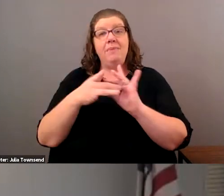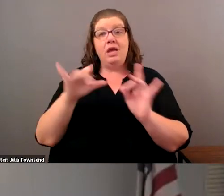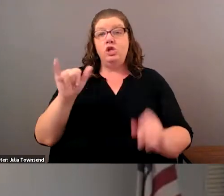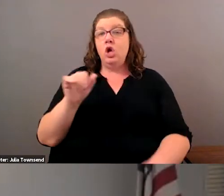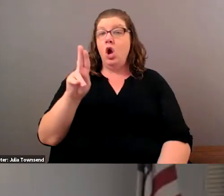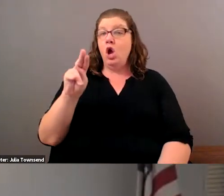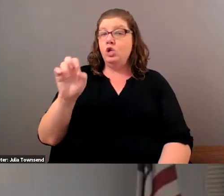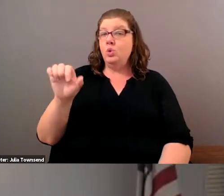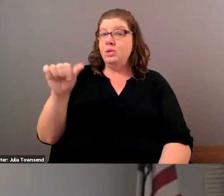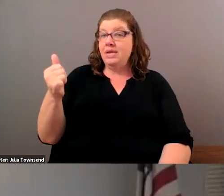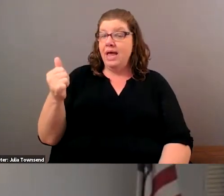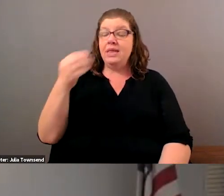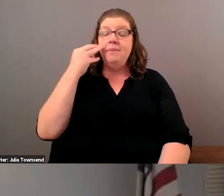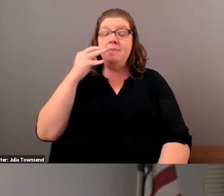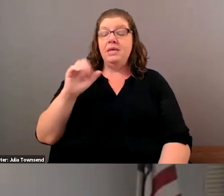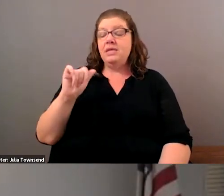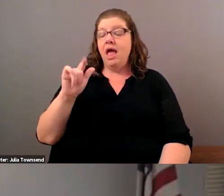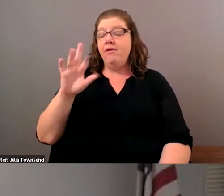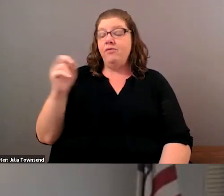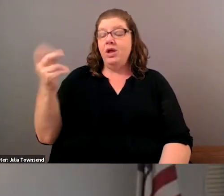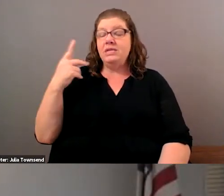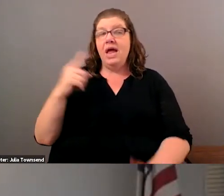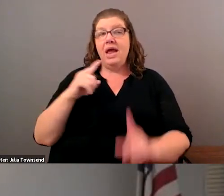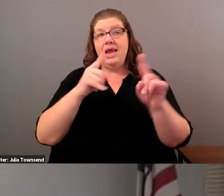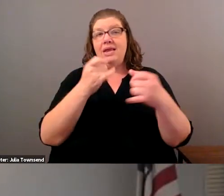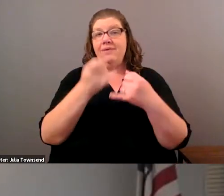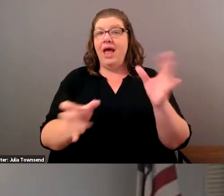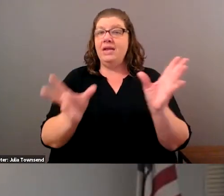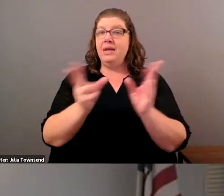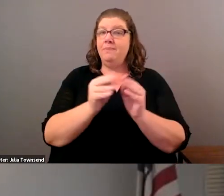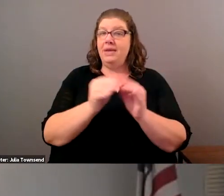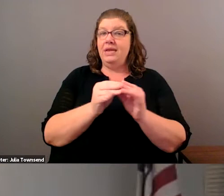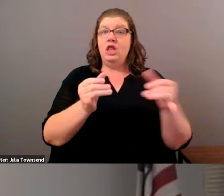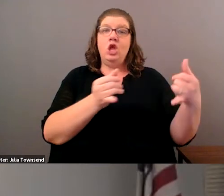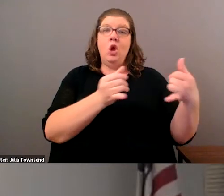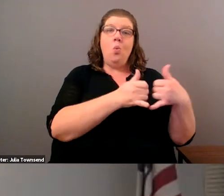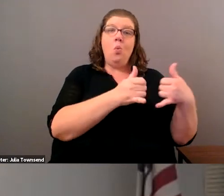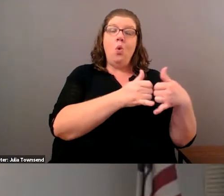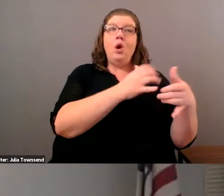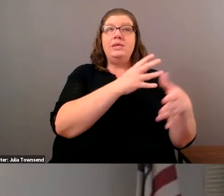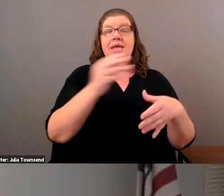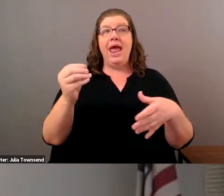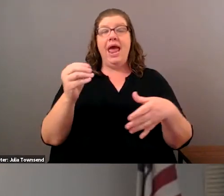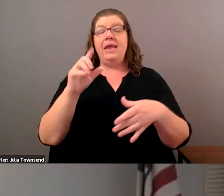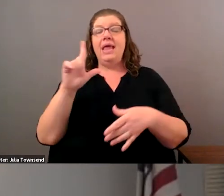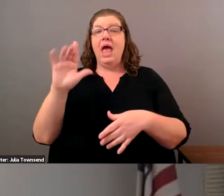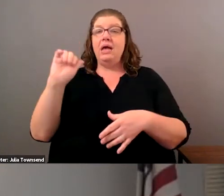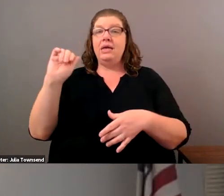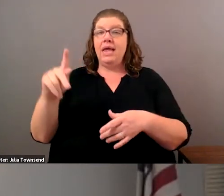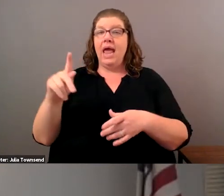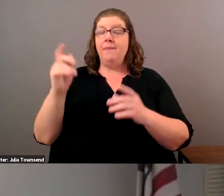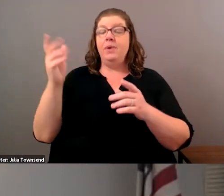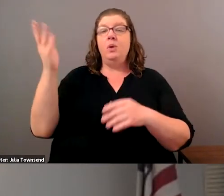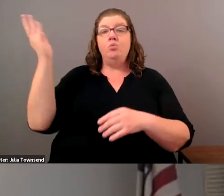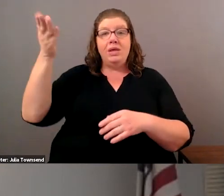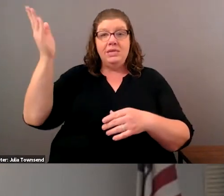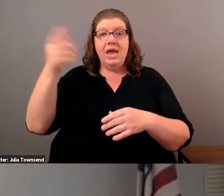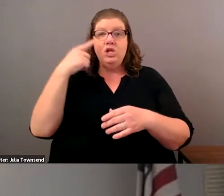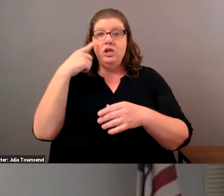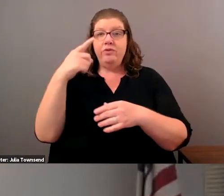Ms. Alvarez and I attended the final meeting, the awards and the LCAP presentation